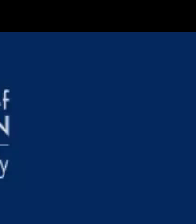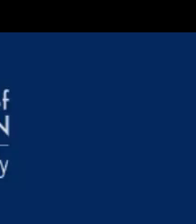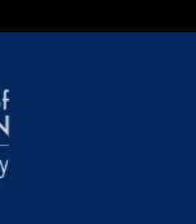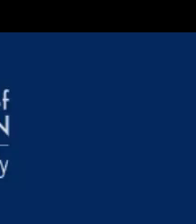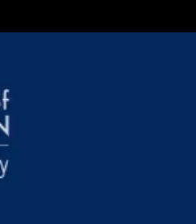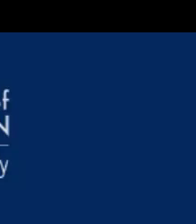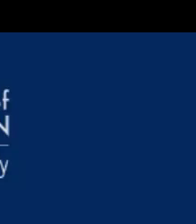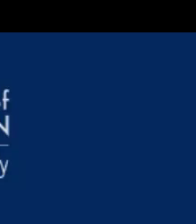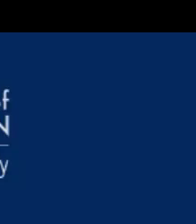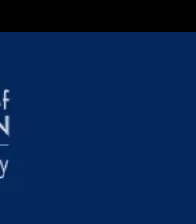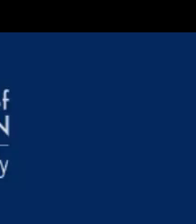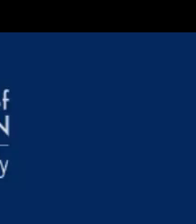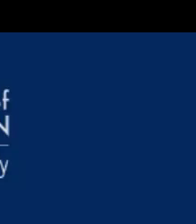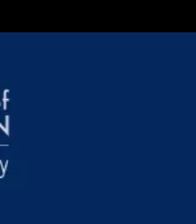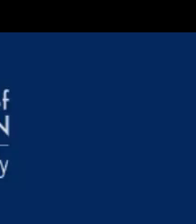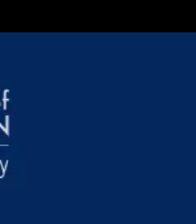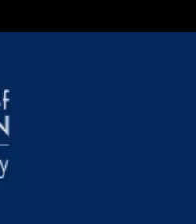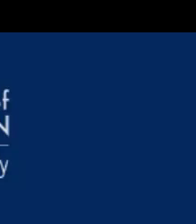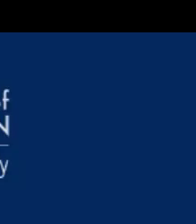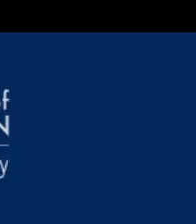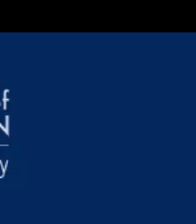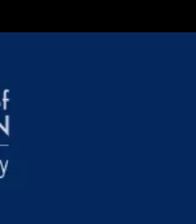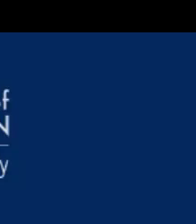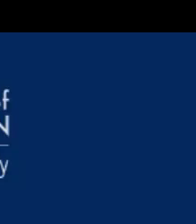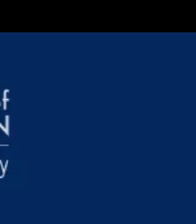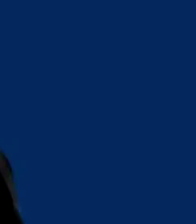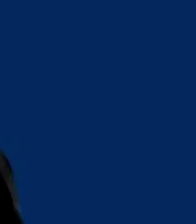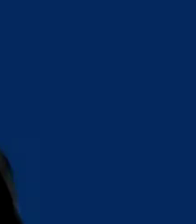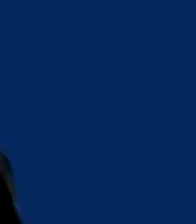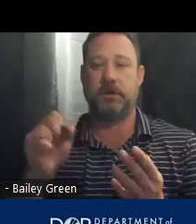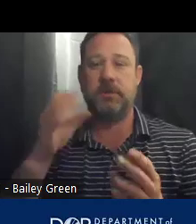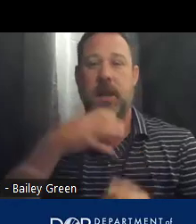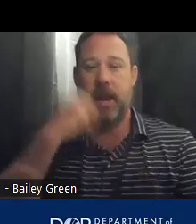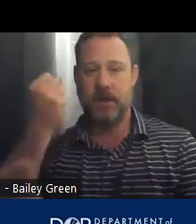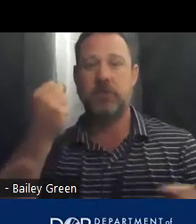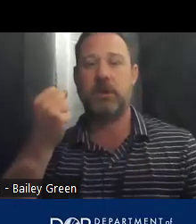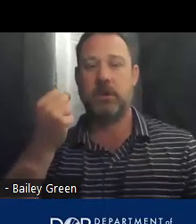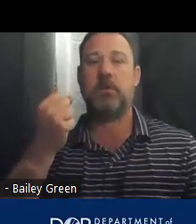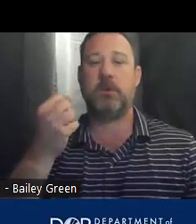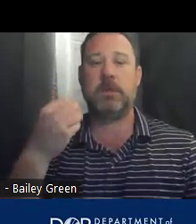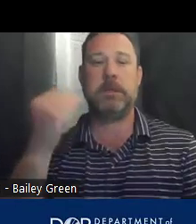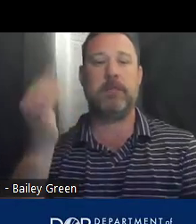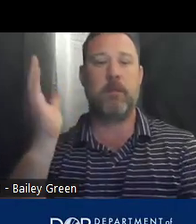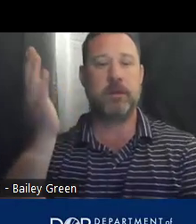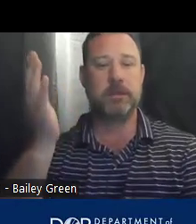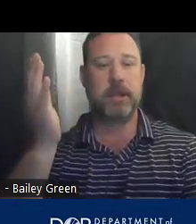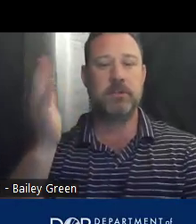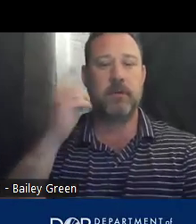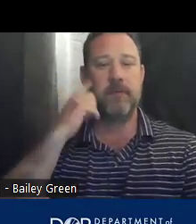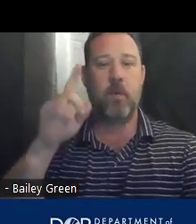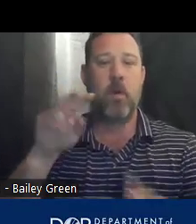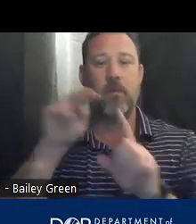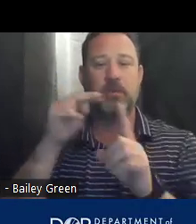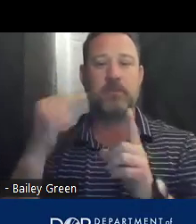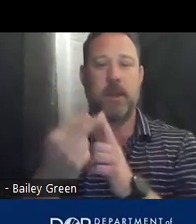off to Hagar Dickman from Justice and Aging to give a presentation on some